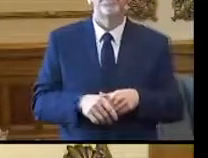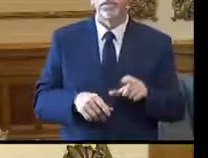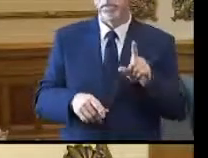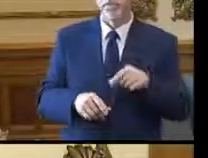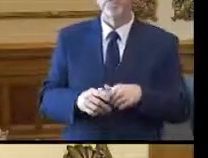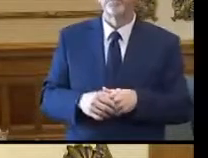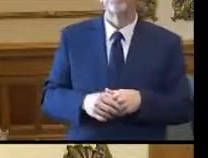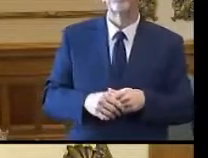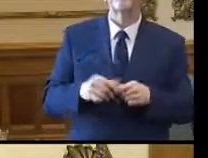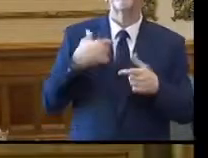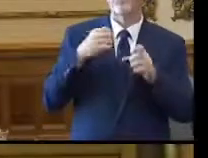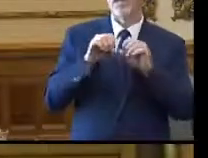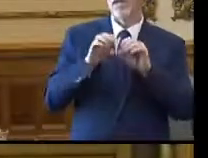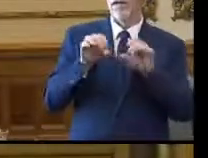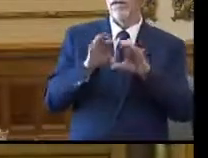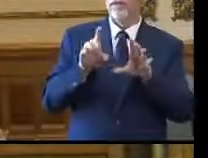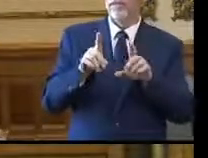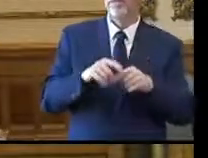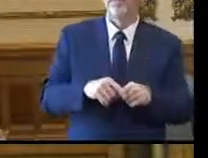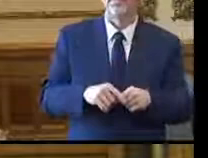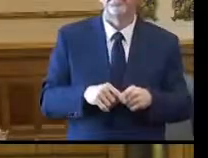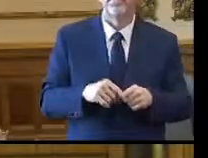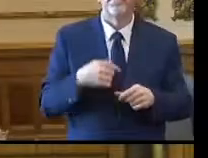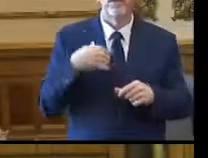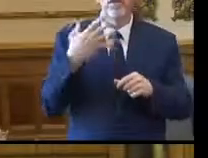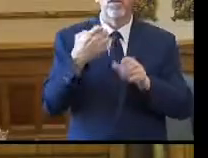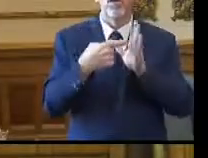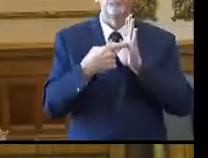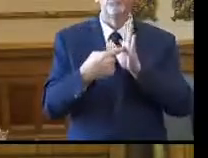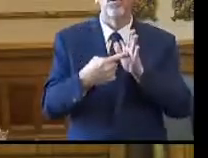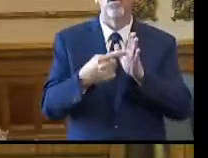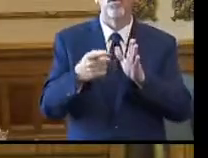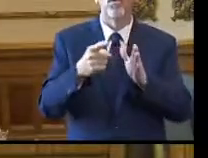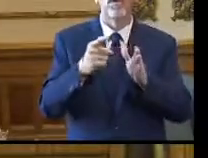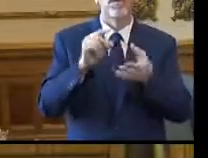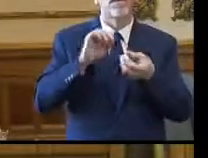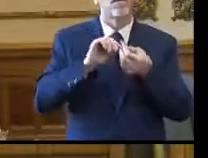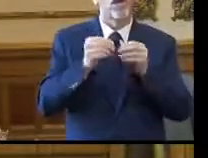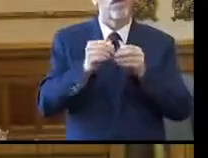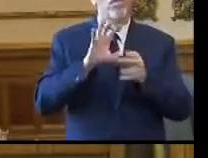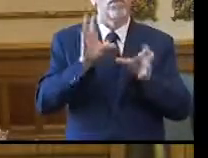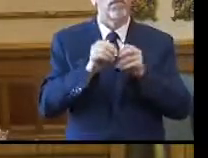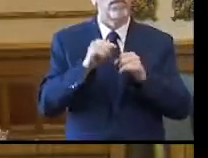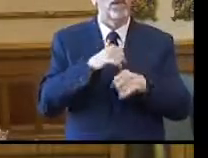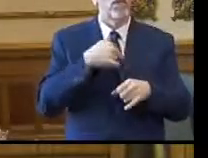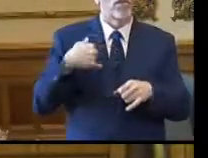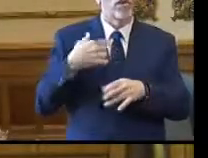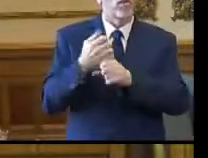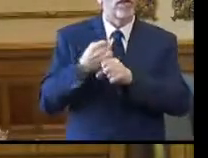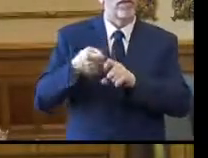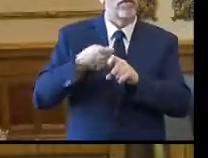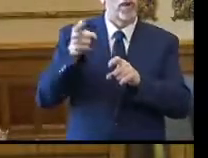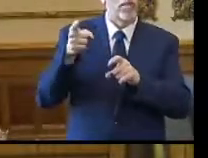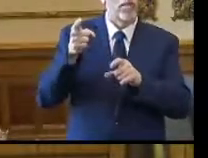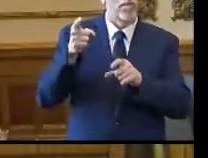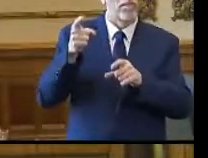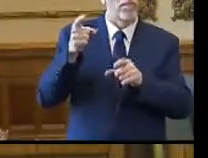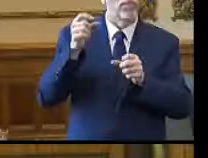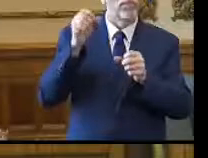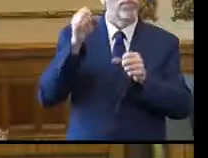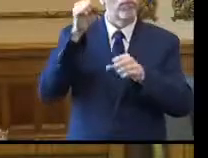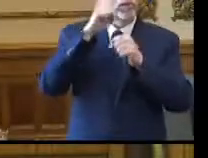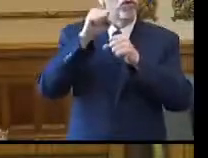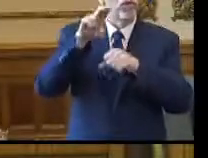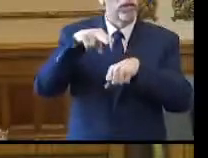So I want to clarify that. I wanted to show you the amount in total that we had received from the strategic national